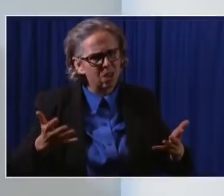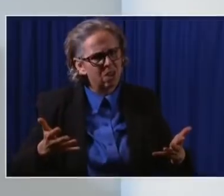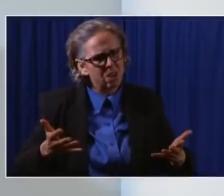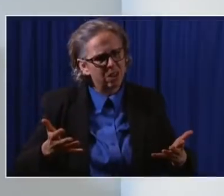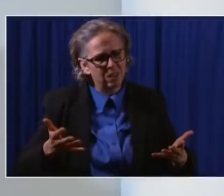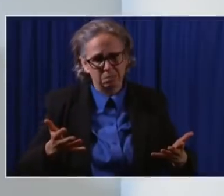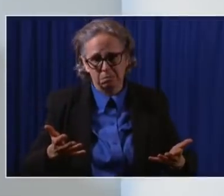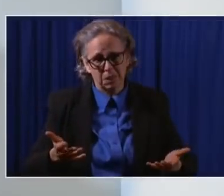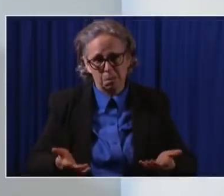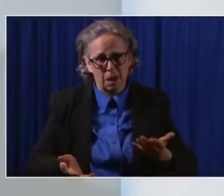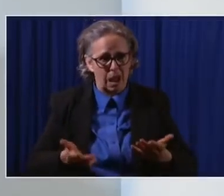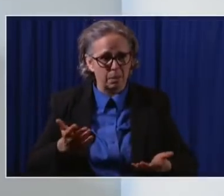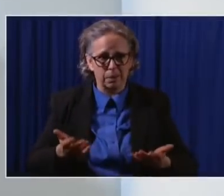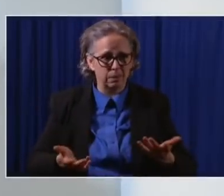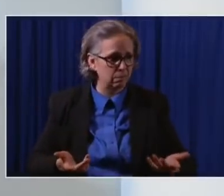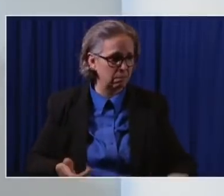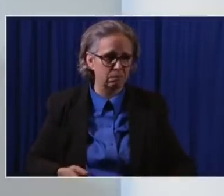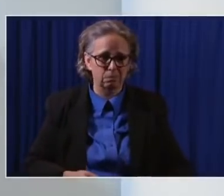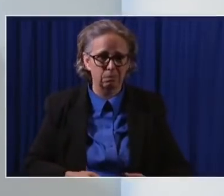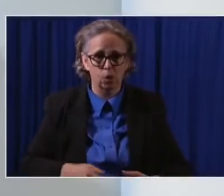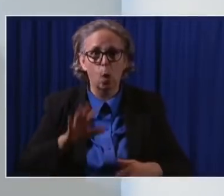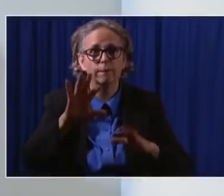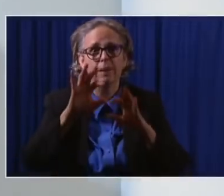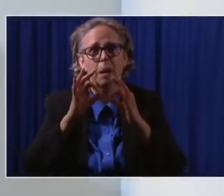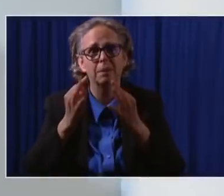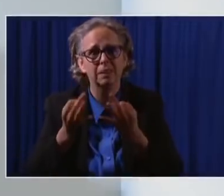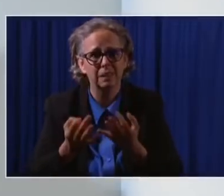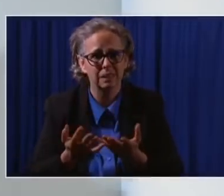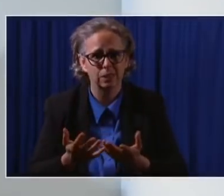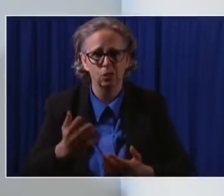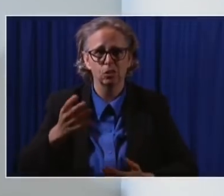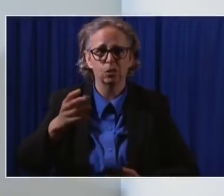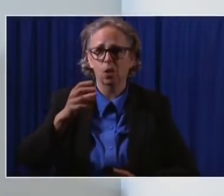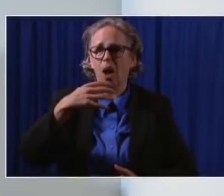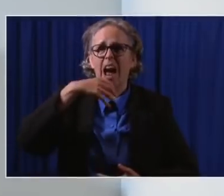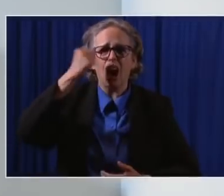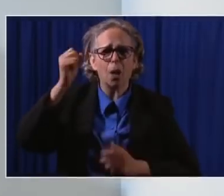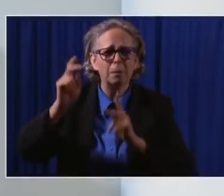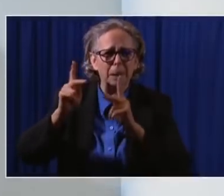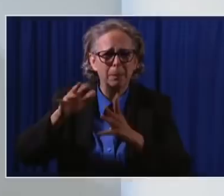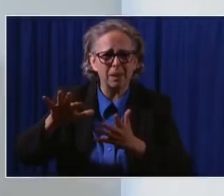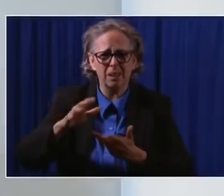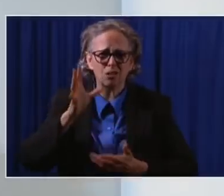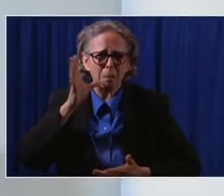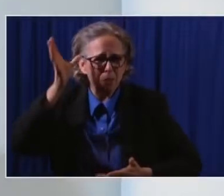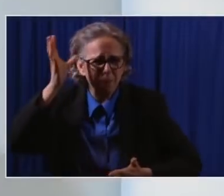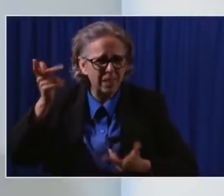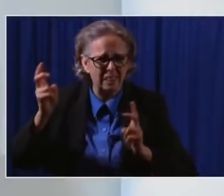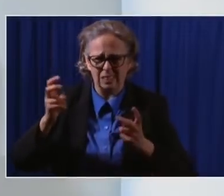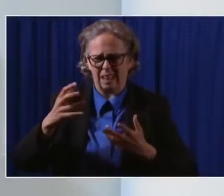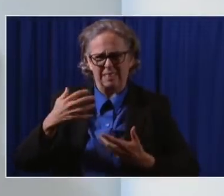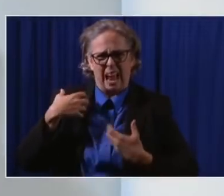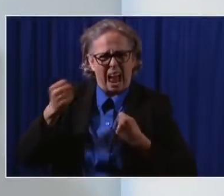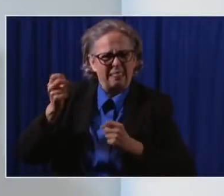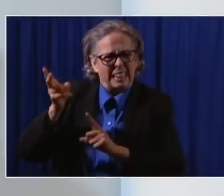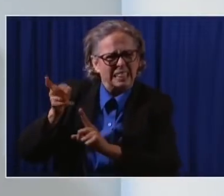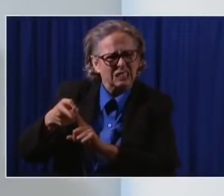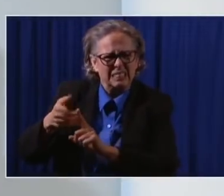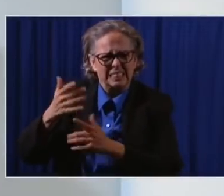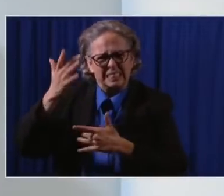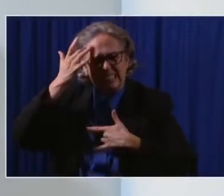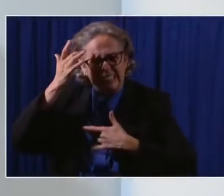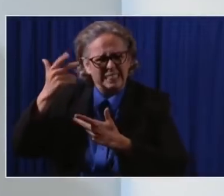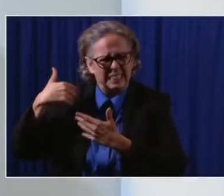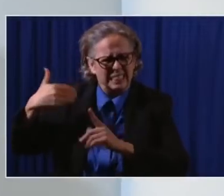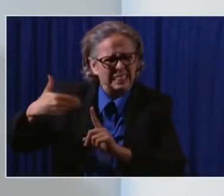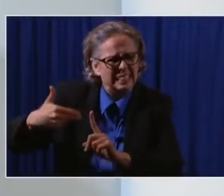you love who is elderly or has a health condition, or that you have to work with who cares for somebody that has